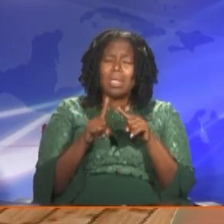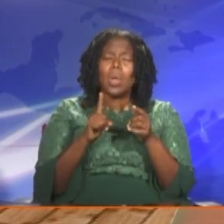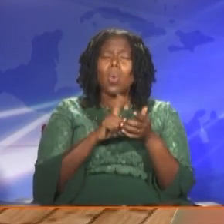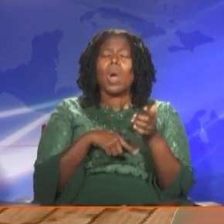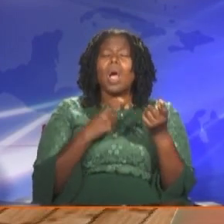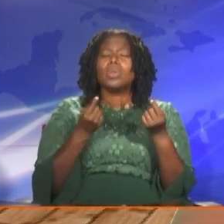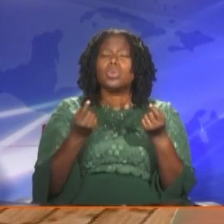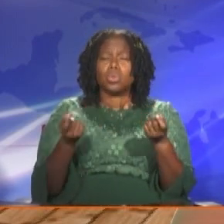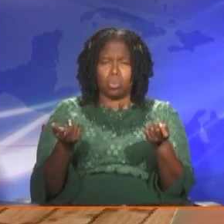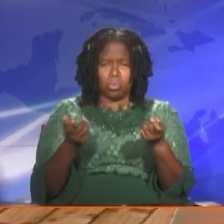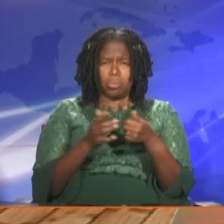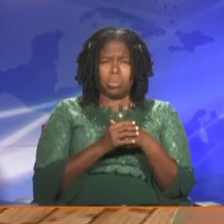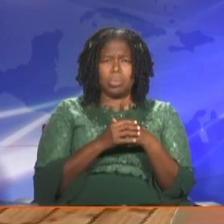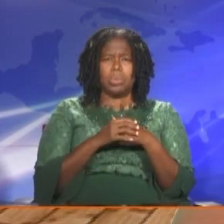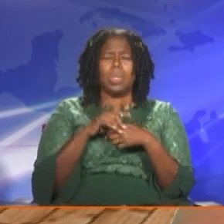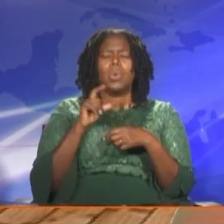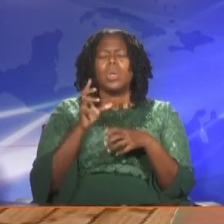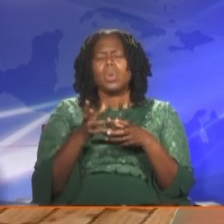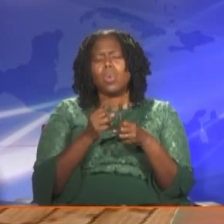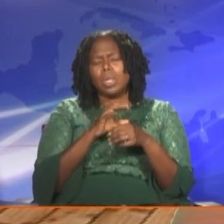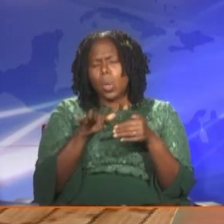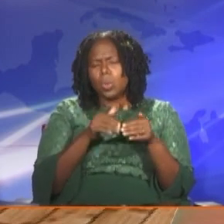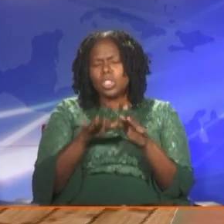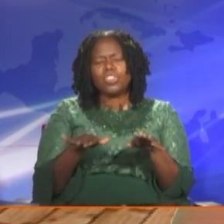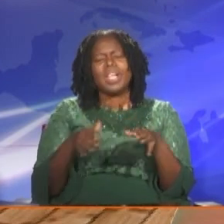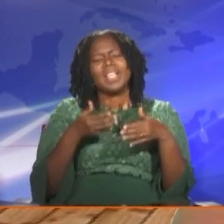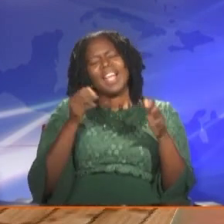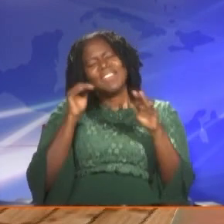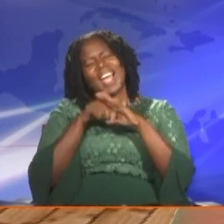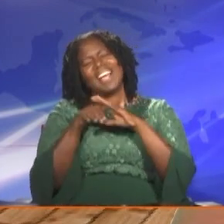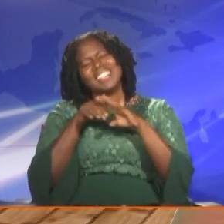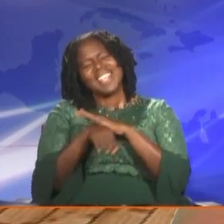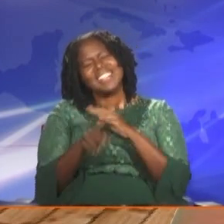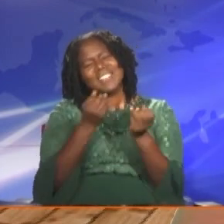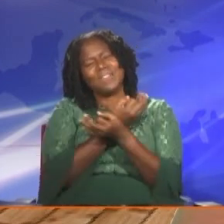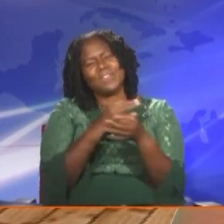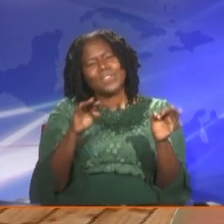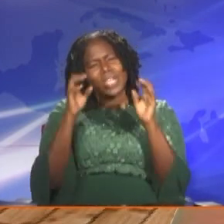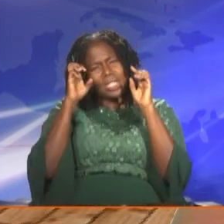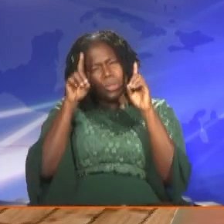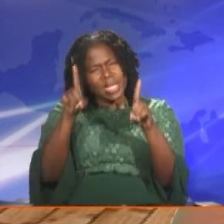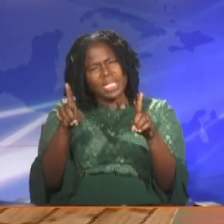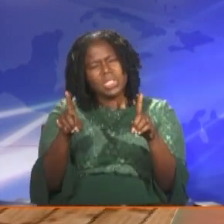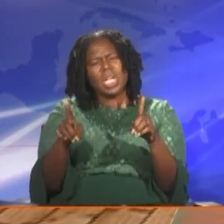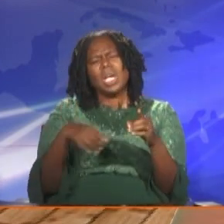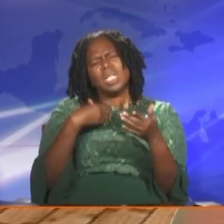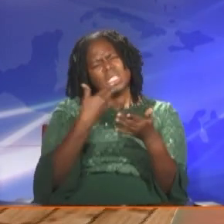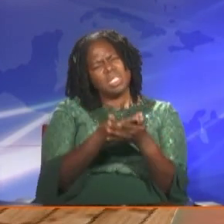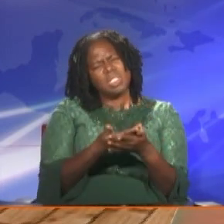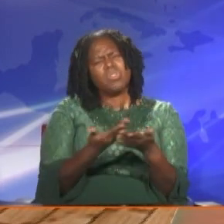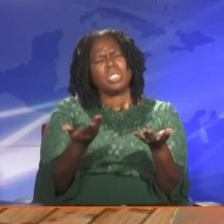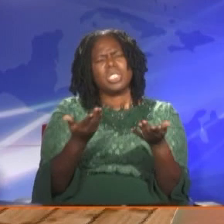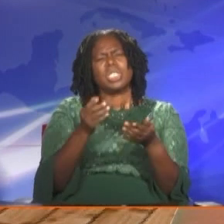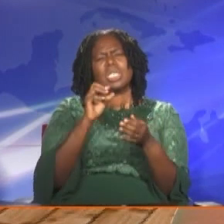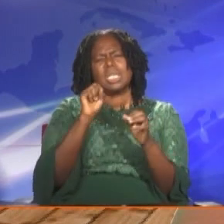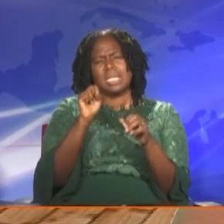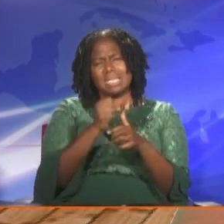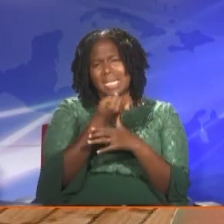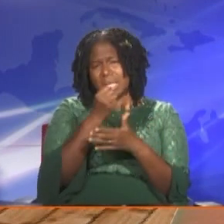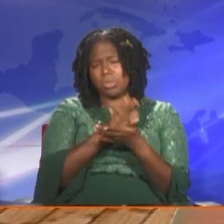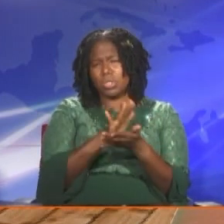equal access, all children, to free education up to the age of secondary school, free